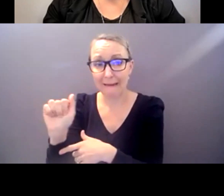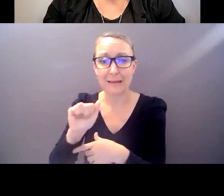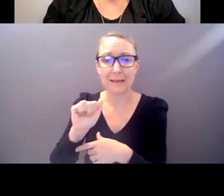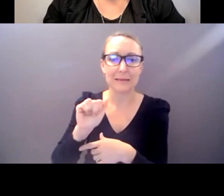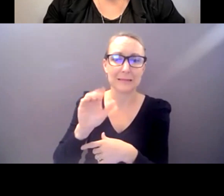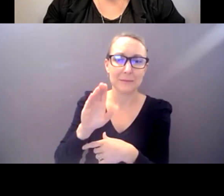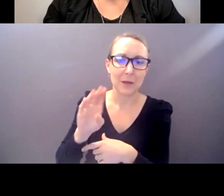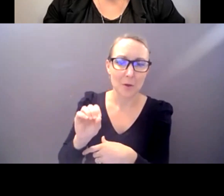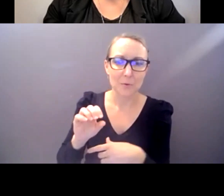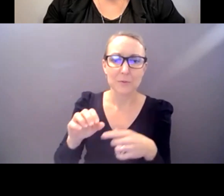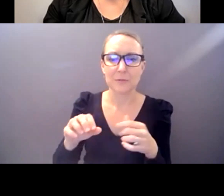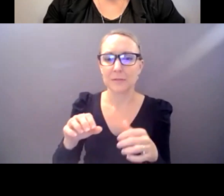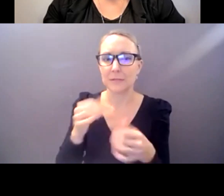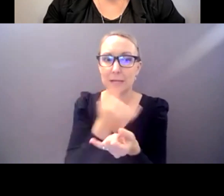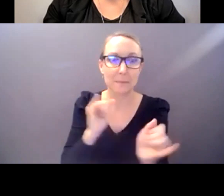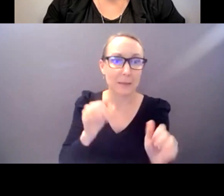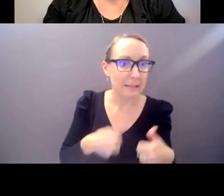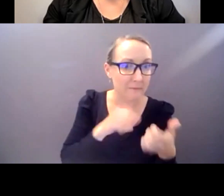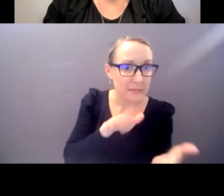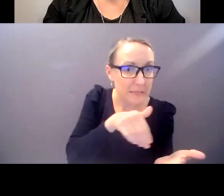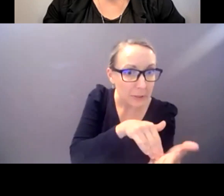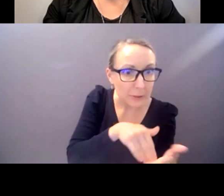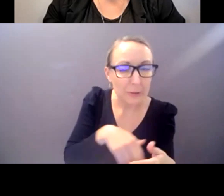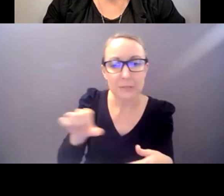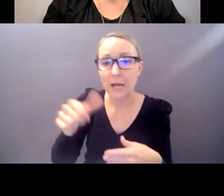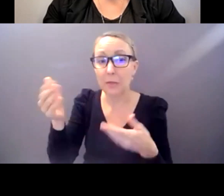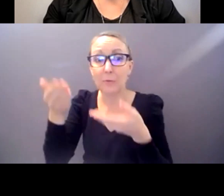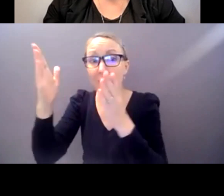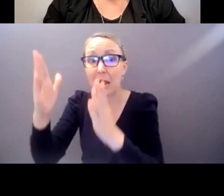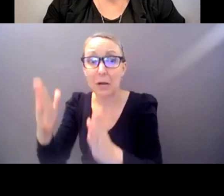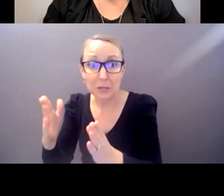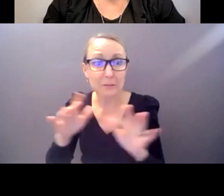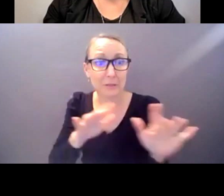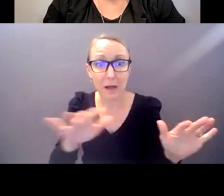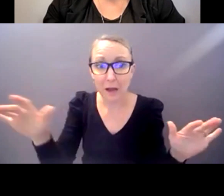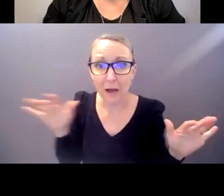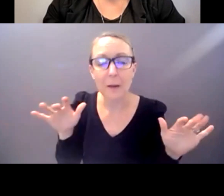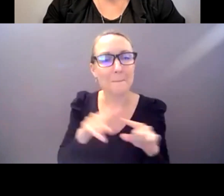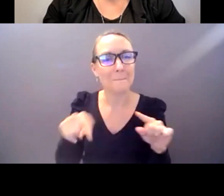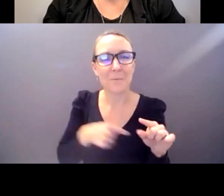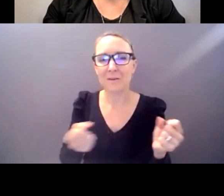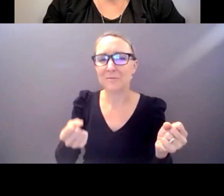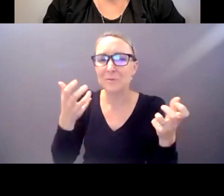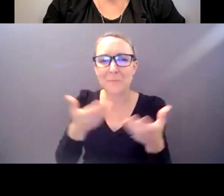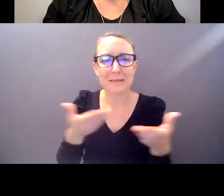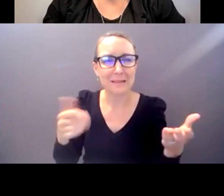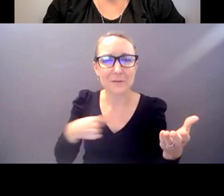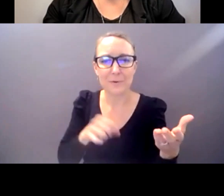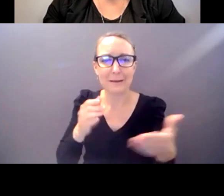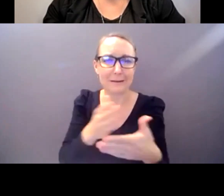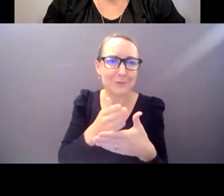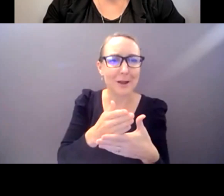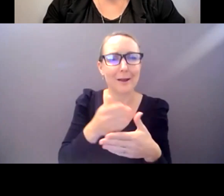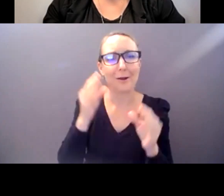living centers, other providers. And, we have so much to share and teach each other,